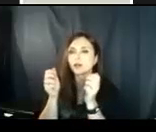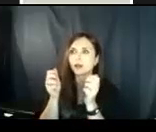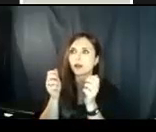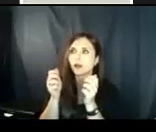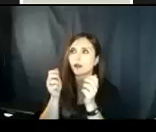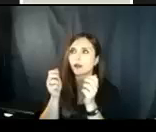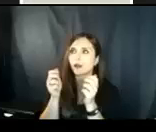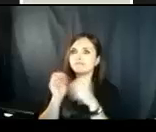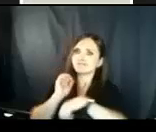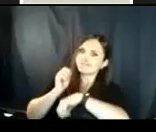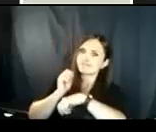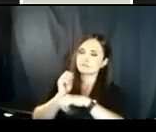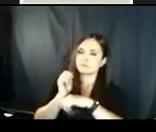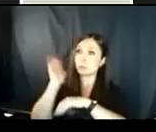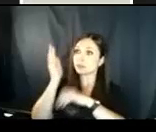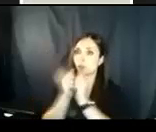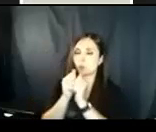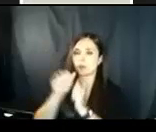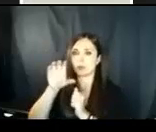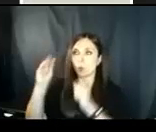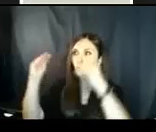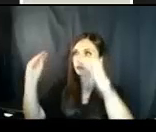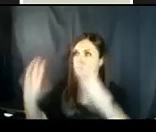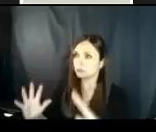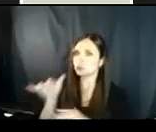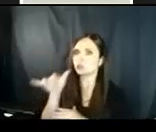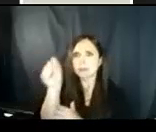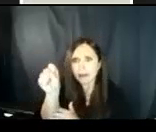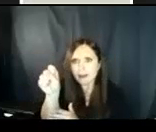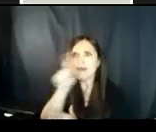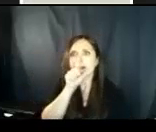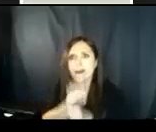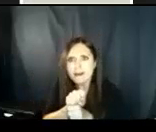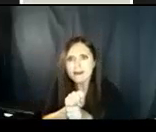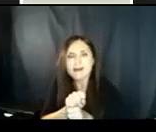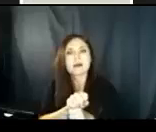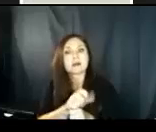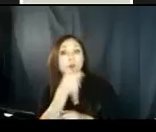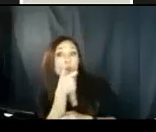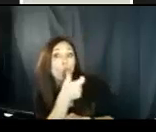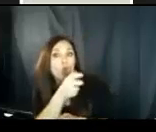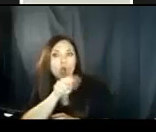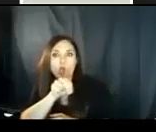clips, project research, absolutely. Watching the news, yep.